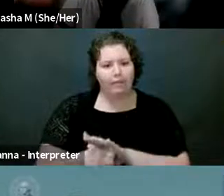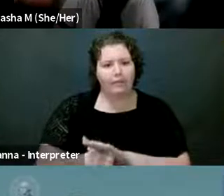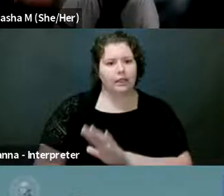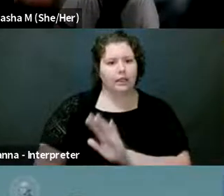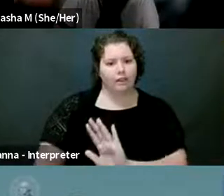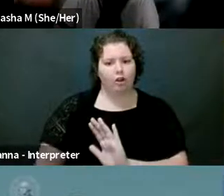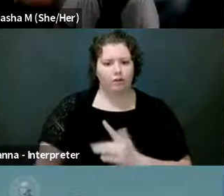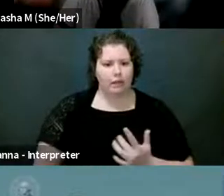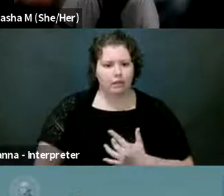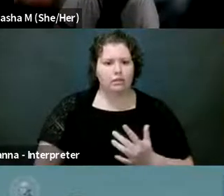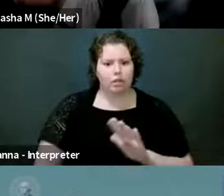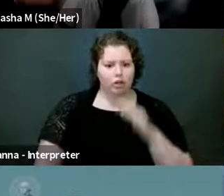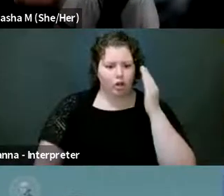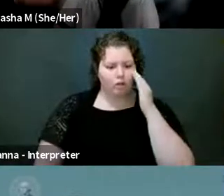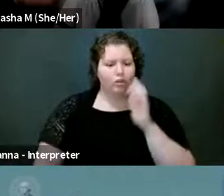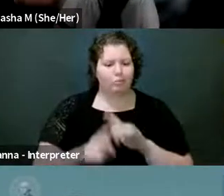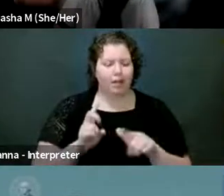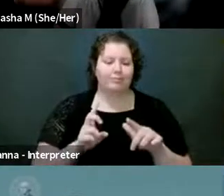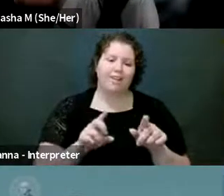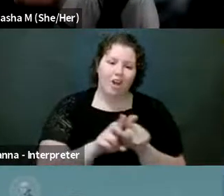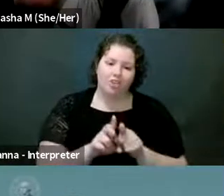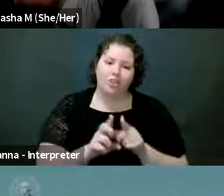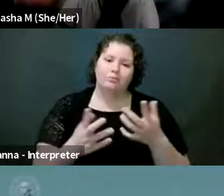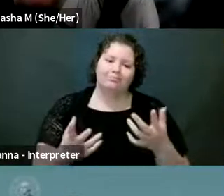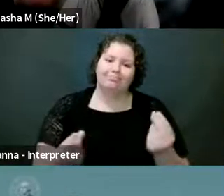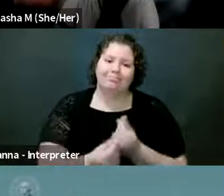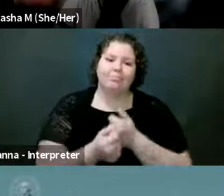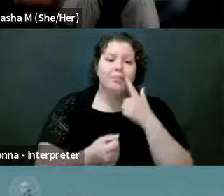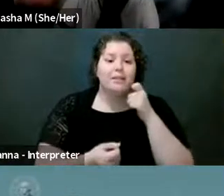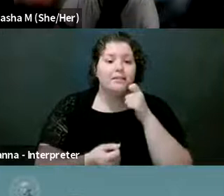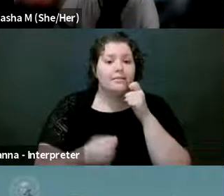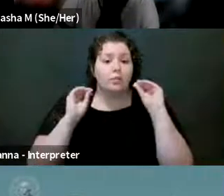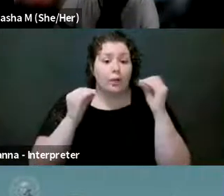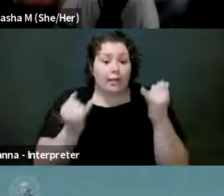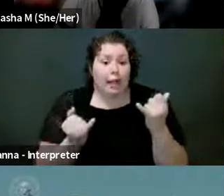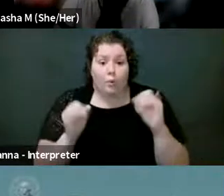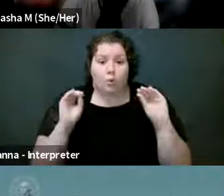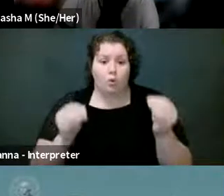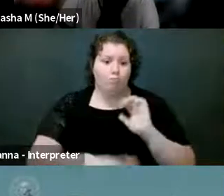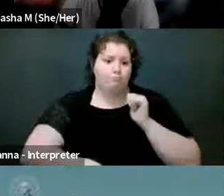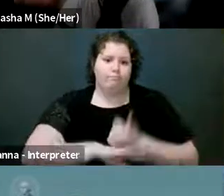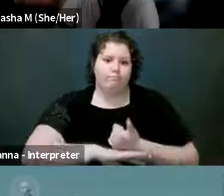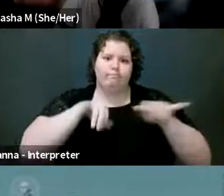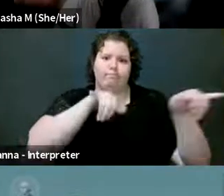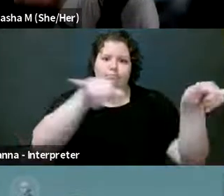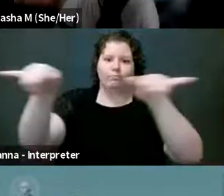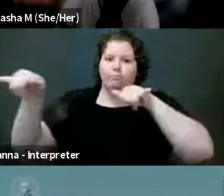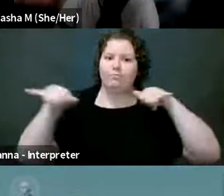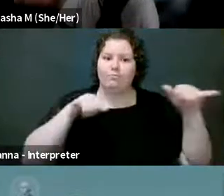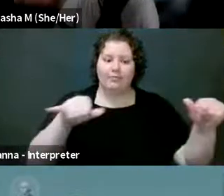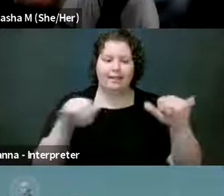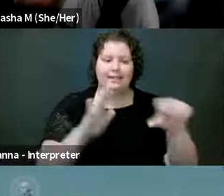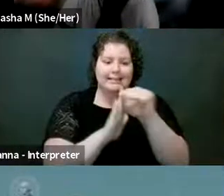no kind of comprehensive statewide approach to this aspect, or, things look different in these areas. And so just that lack of consistency